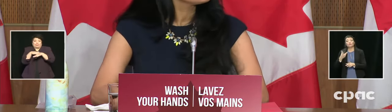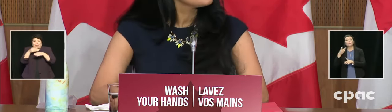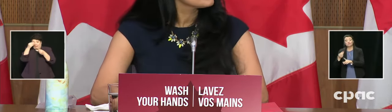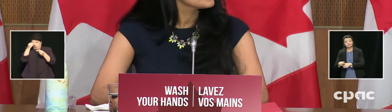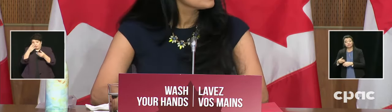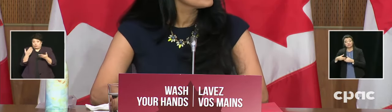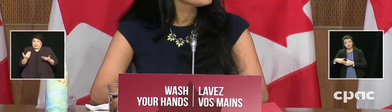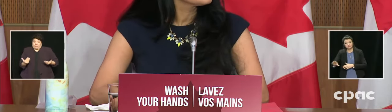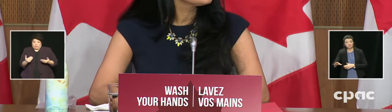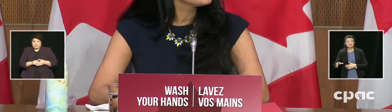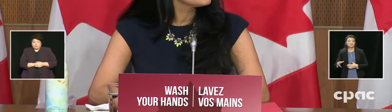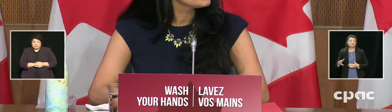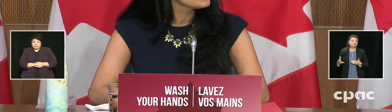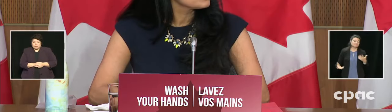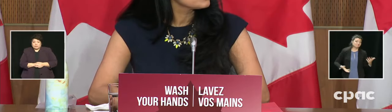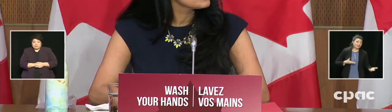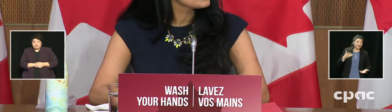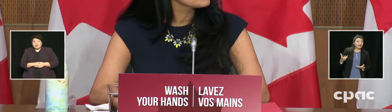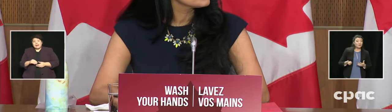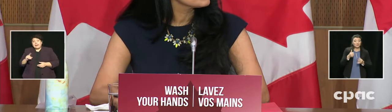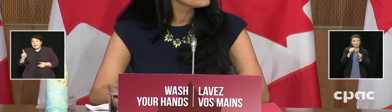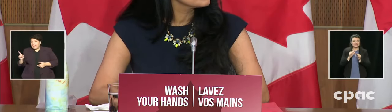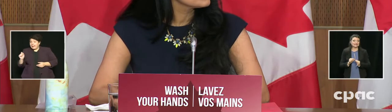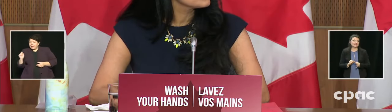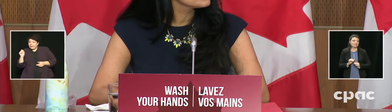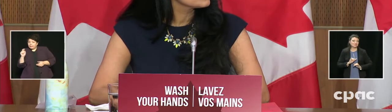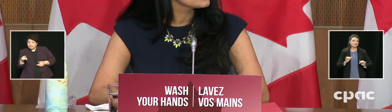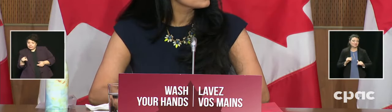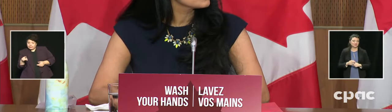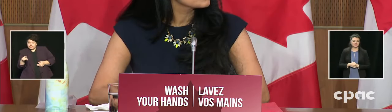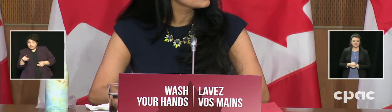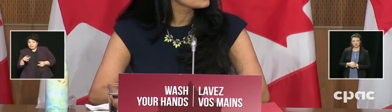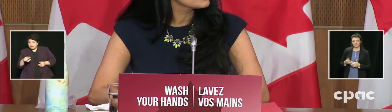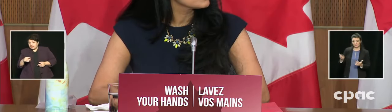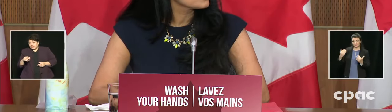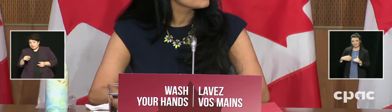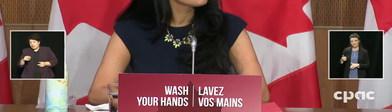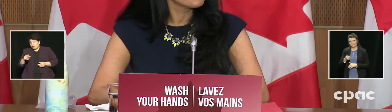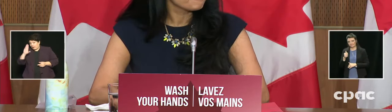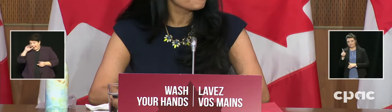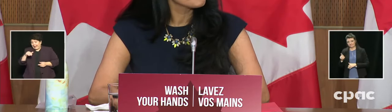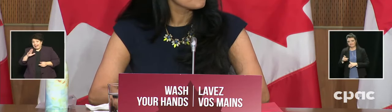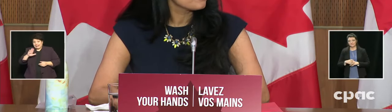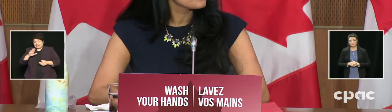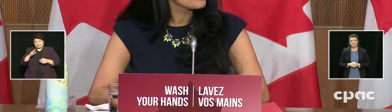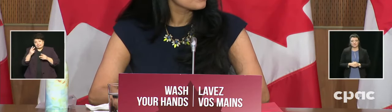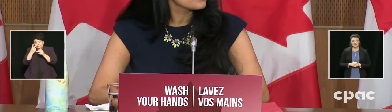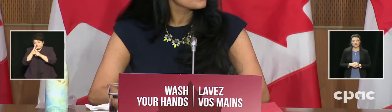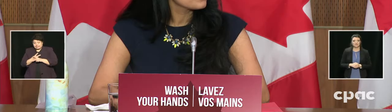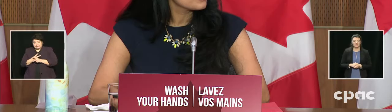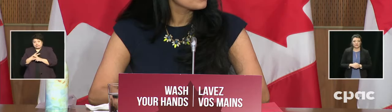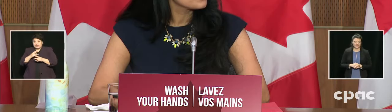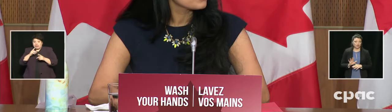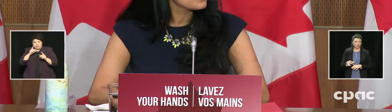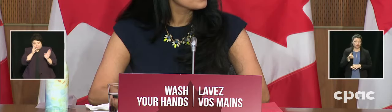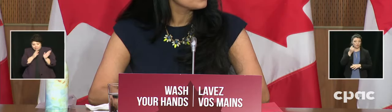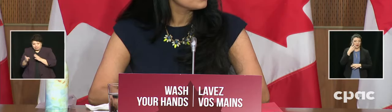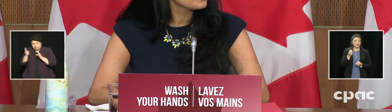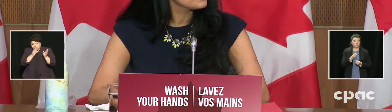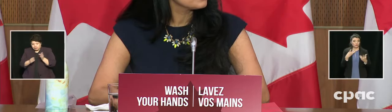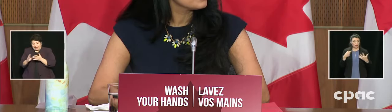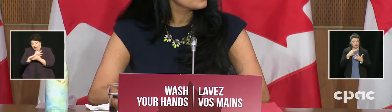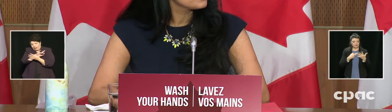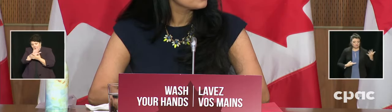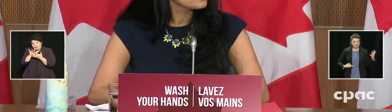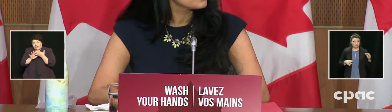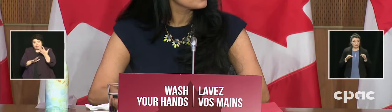that, I just wanted to clarify I understand there's a lot of moving parts, but where the certainty and expectations are, because